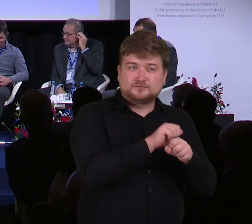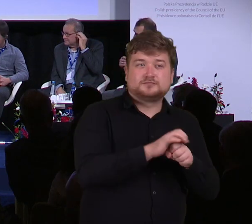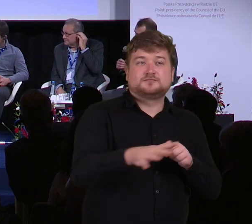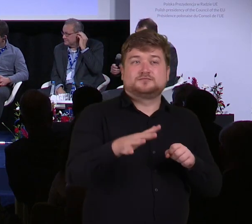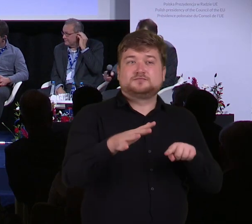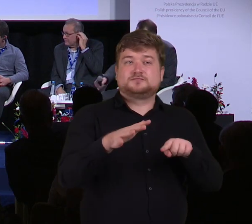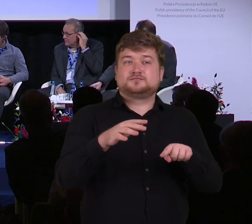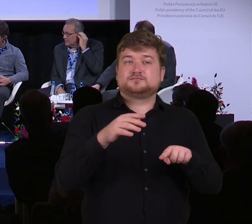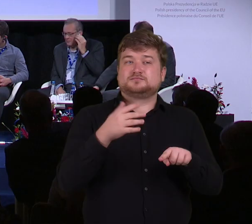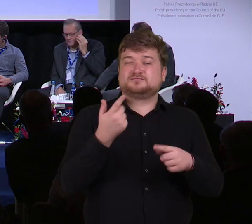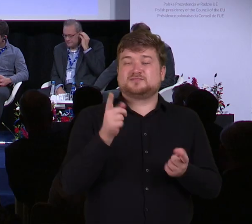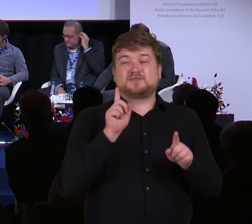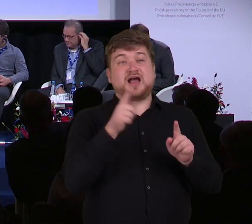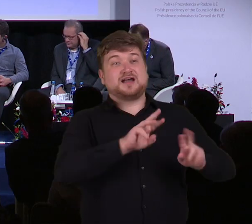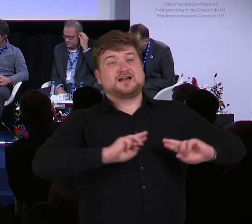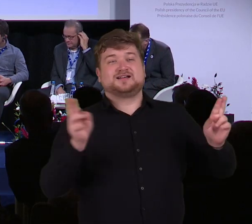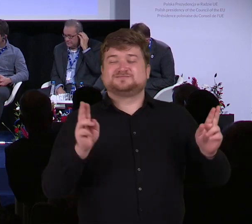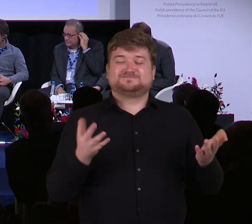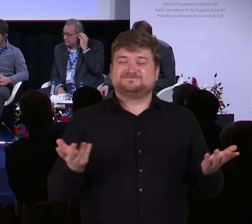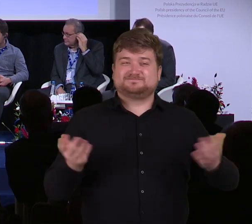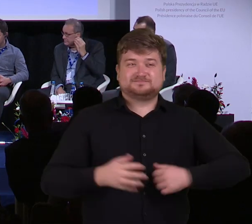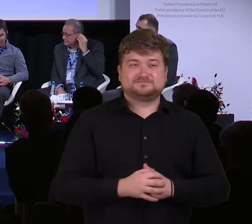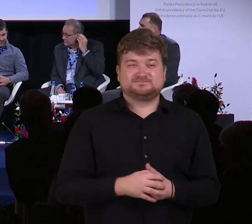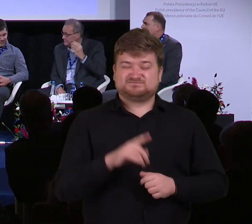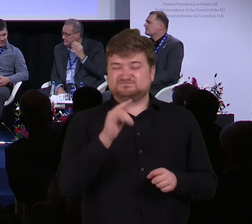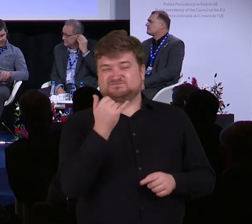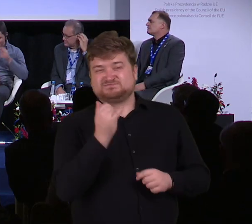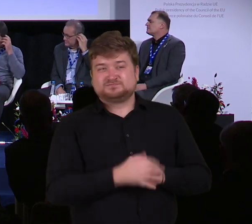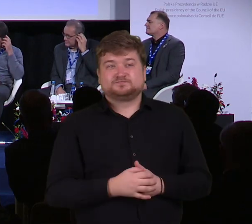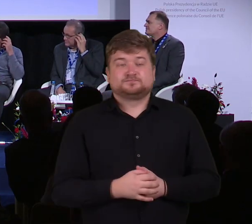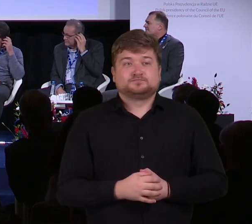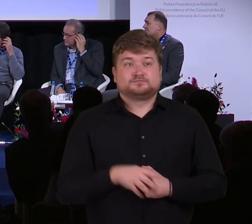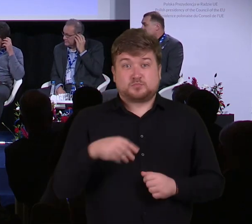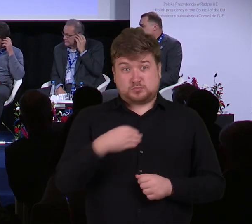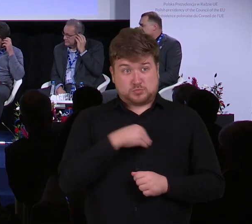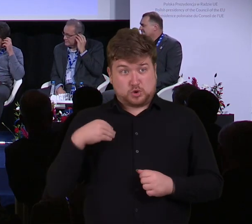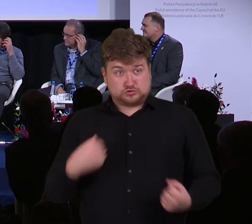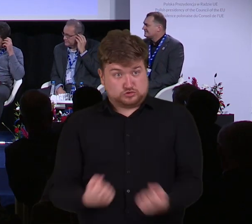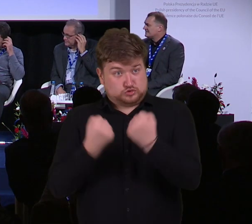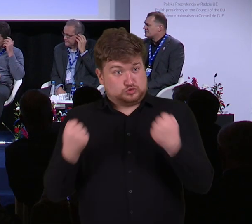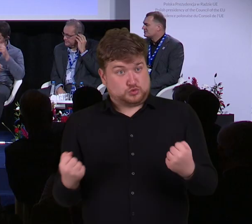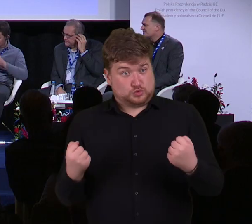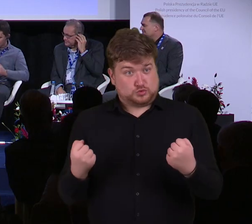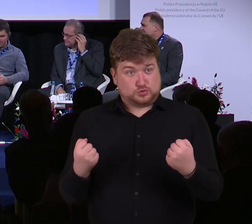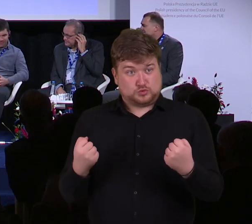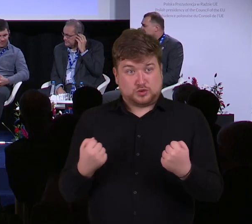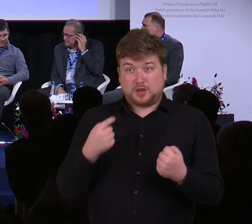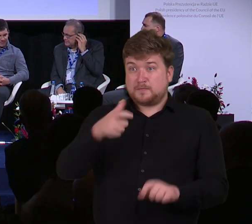Yes. Summing up, listening to you, I remembered a famous